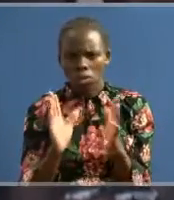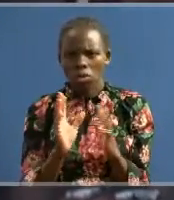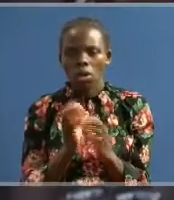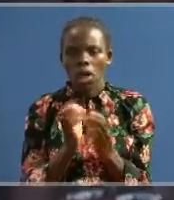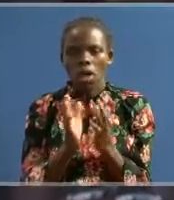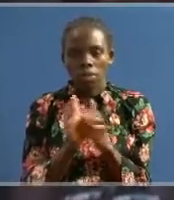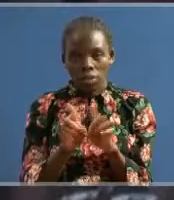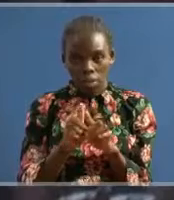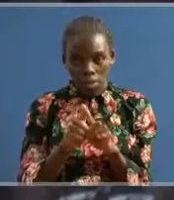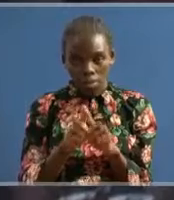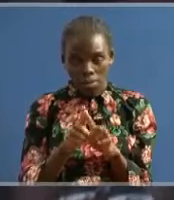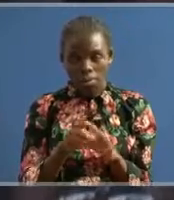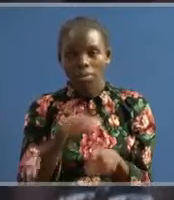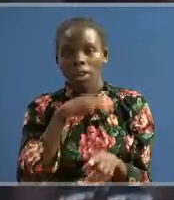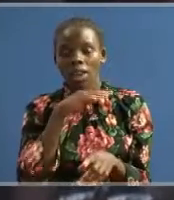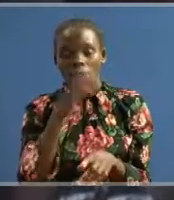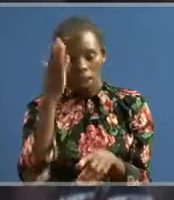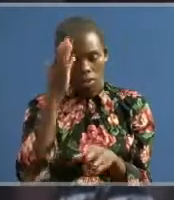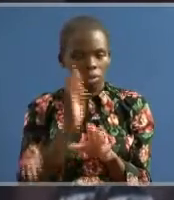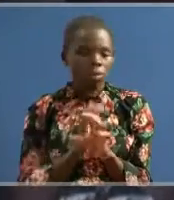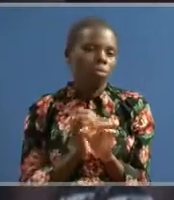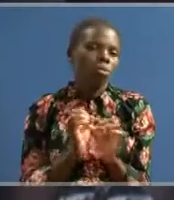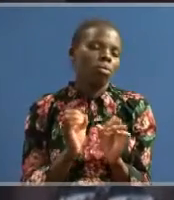hajui. Wewe ni nani ambaye unasema unajua?